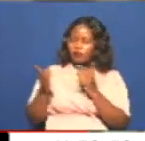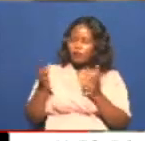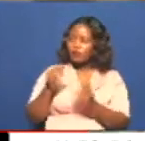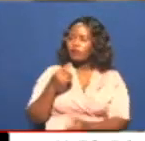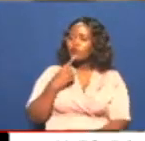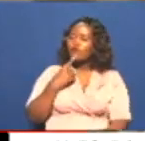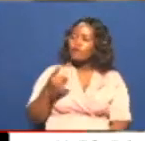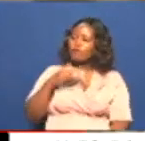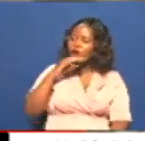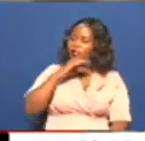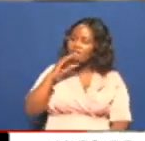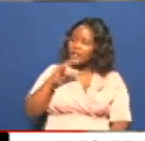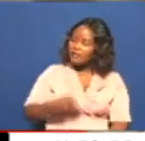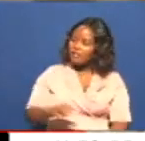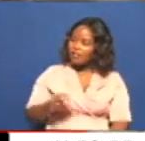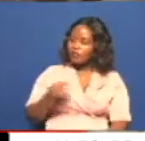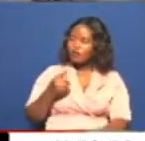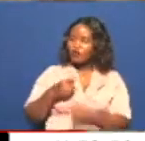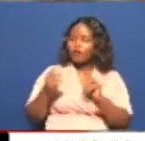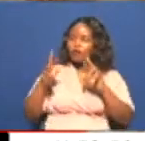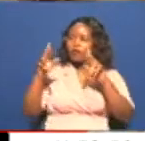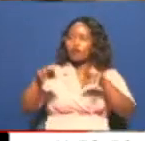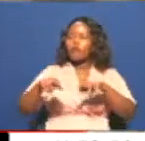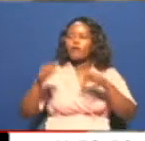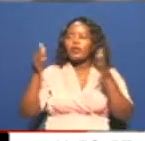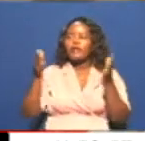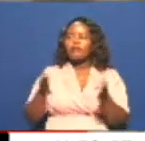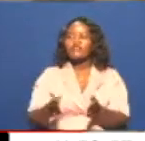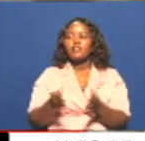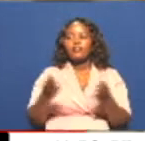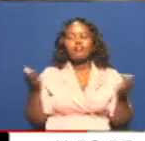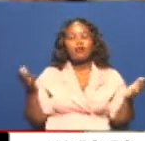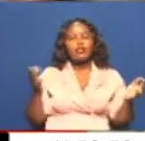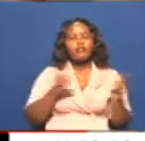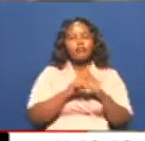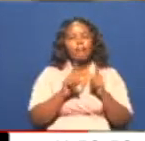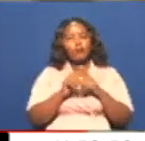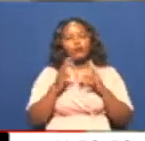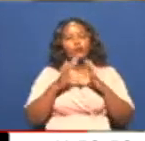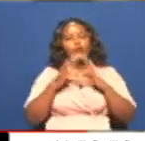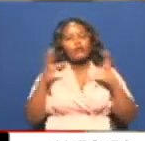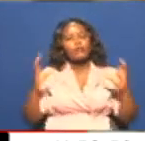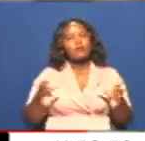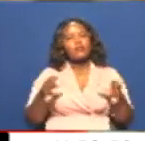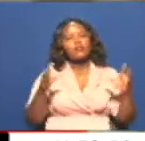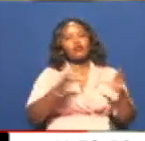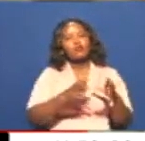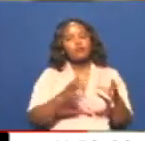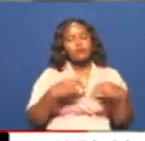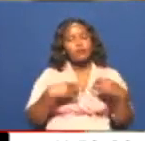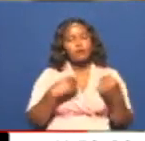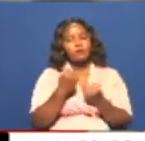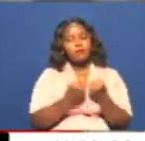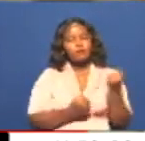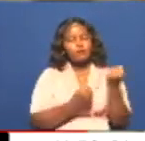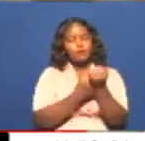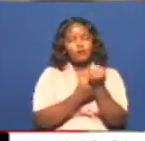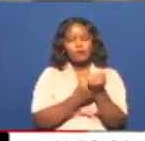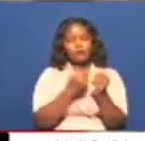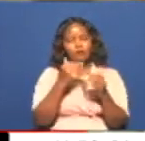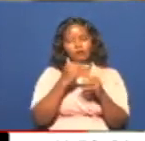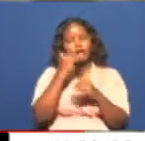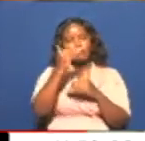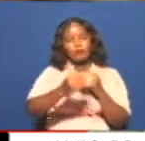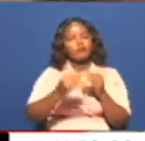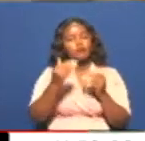from Rift Valley, mm-hmm. then you see the biggest chunk has already been left the station okay. with the